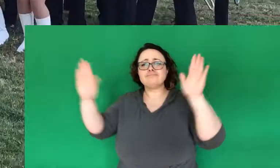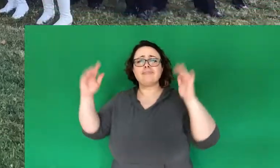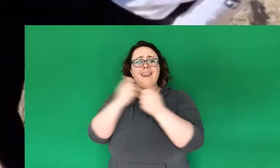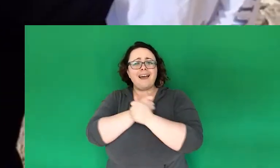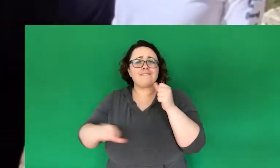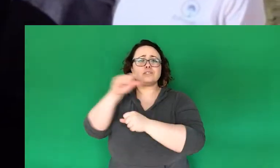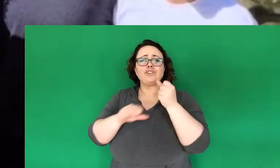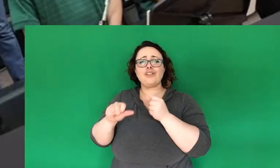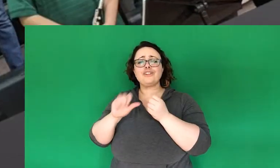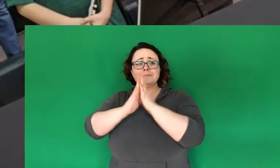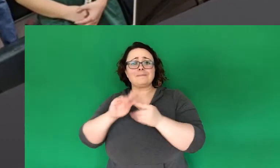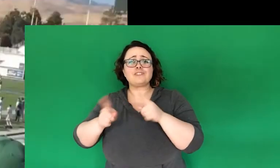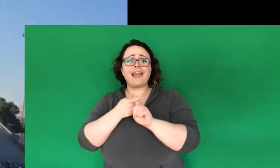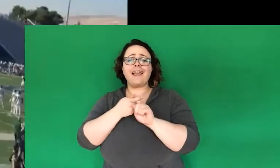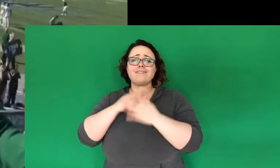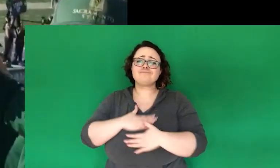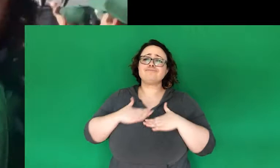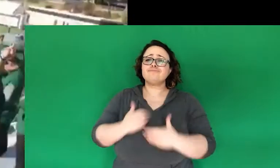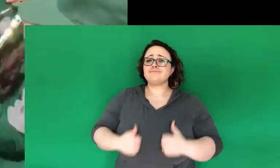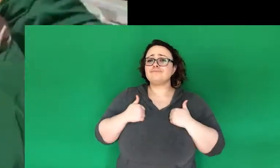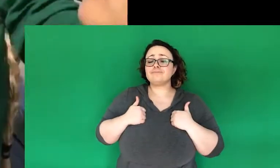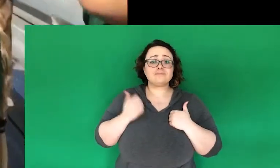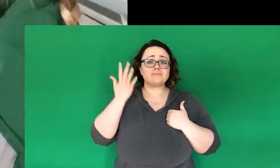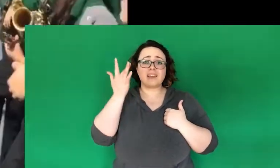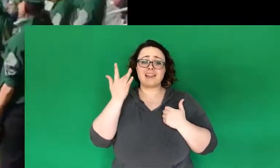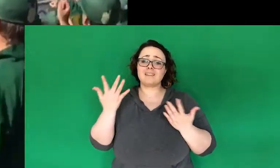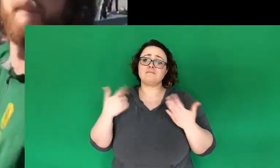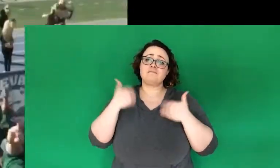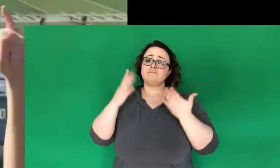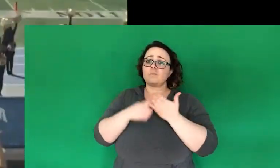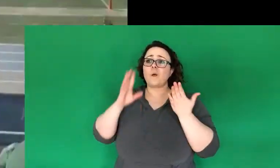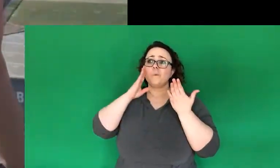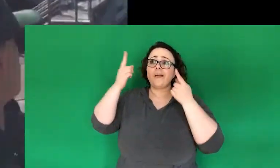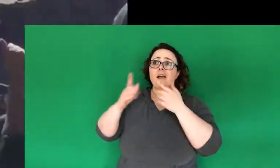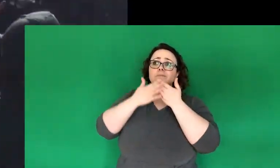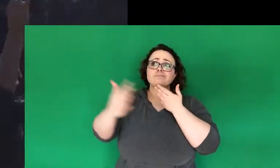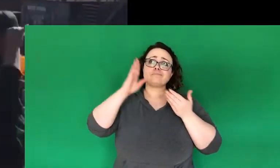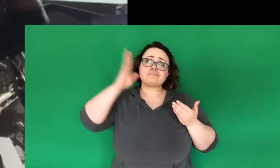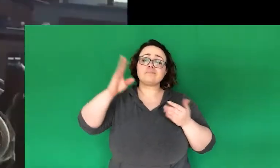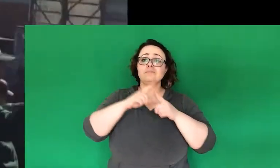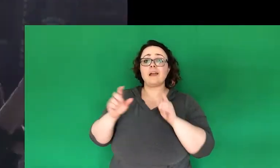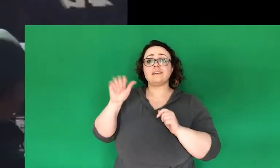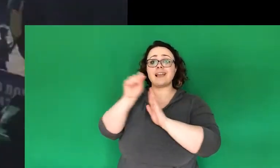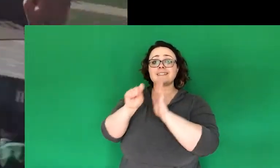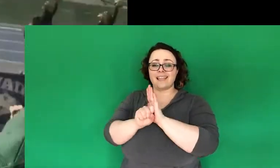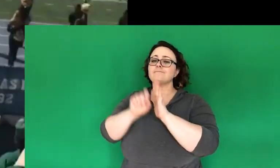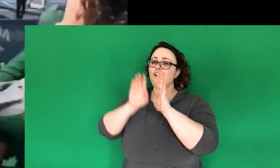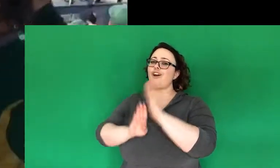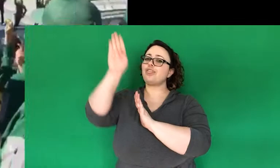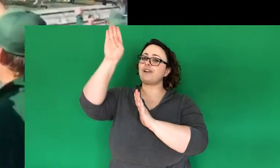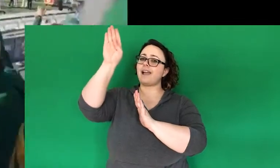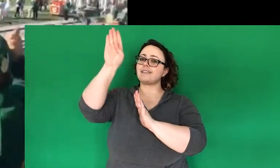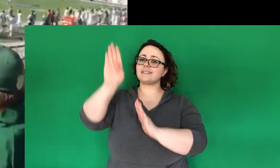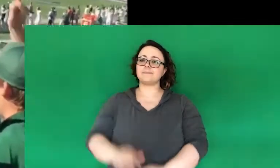of opening their minds and loving and making friends and enjoying life, because I don't know what will happen, but all I know is